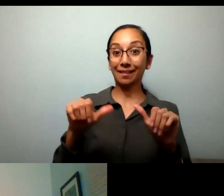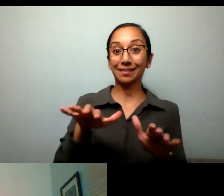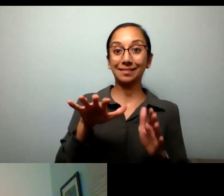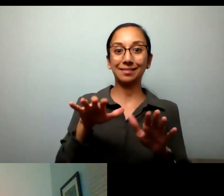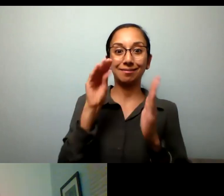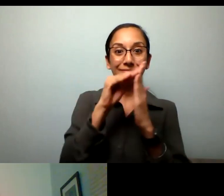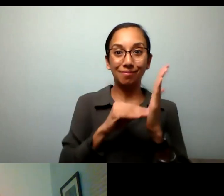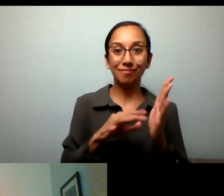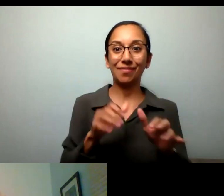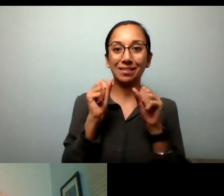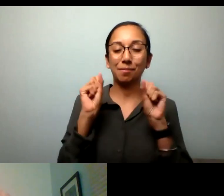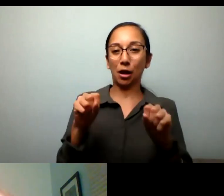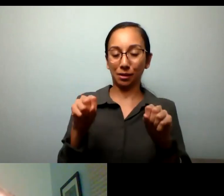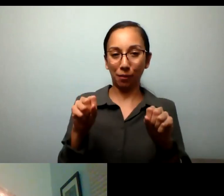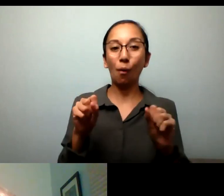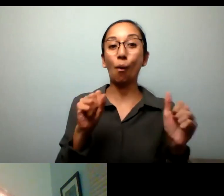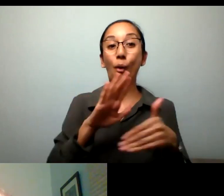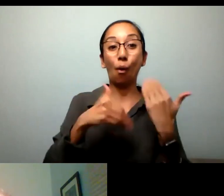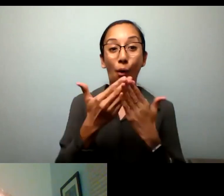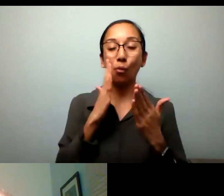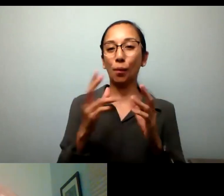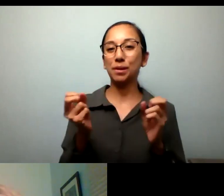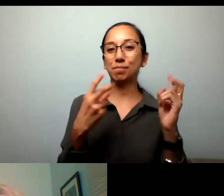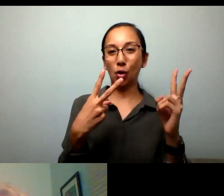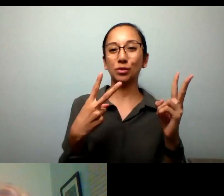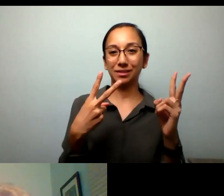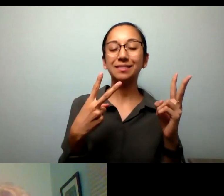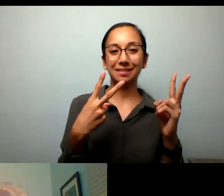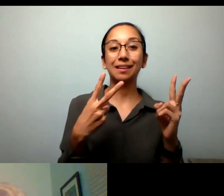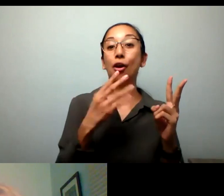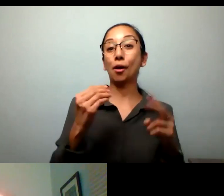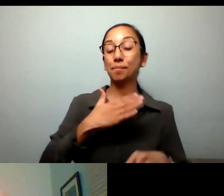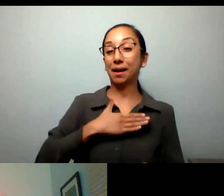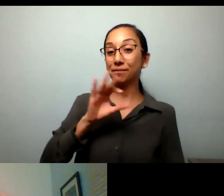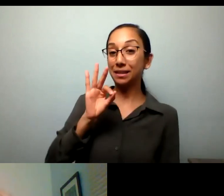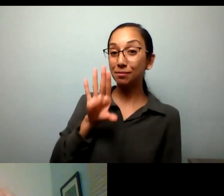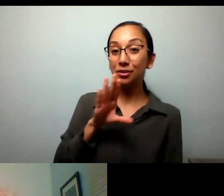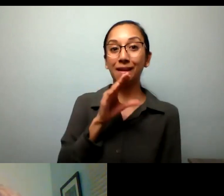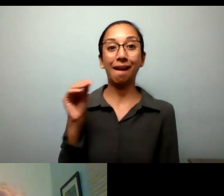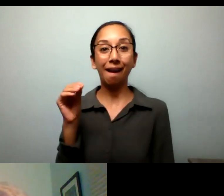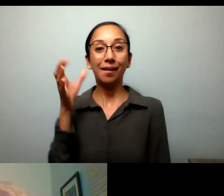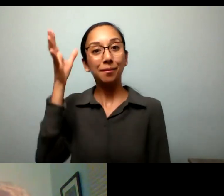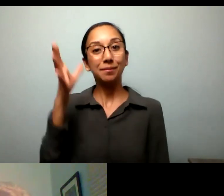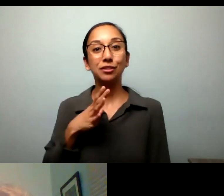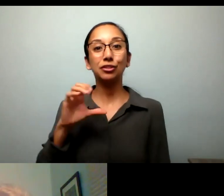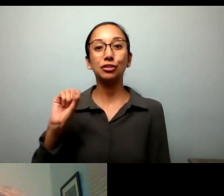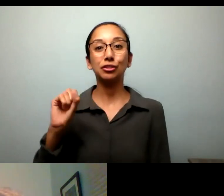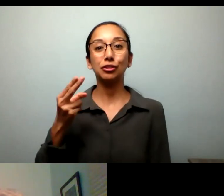that these things will all be posted on Mr. Schmerelson's and my Facebook. So if you missed anything, you can watch it